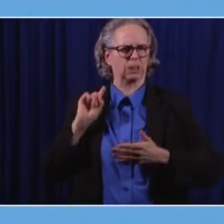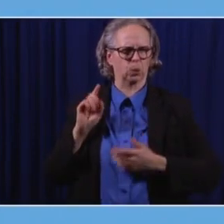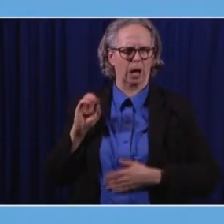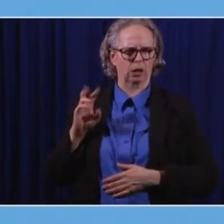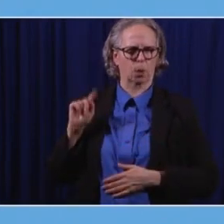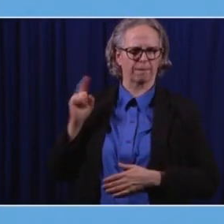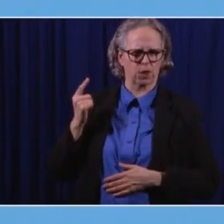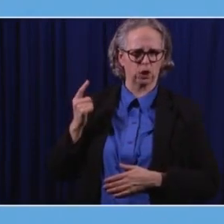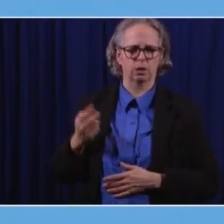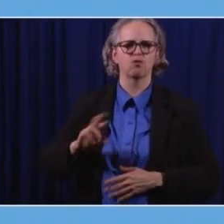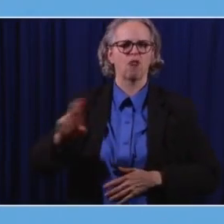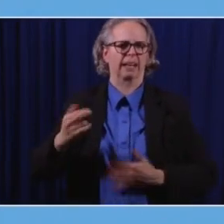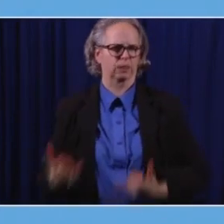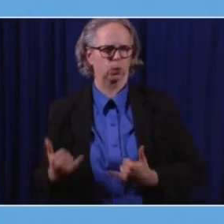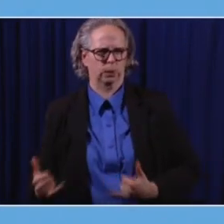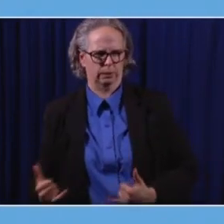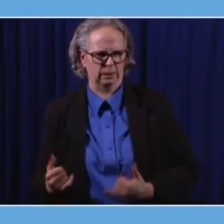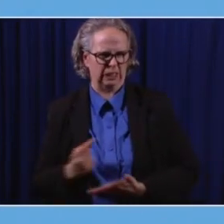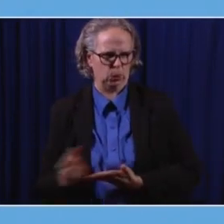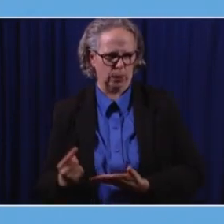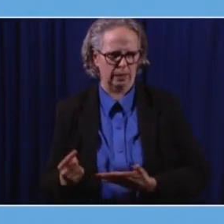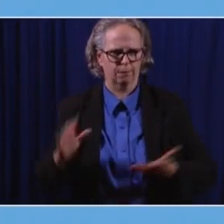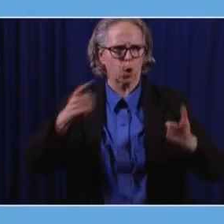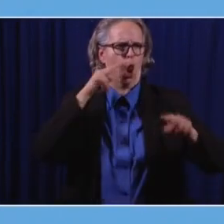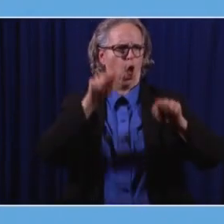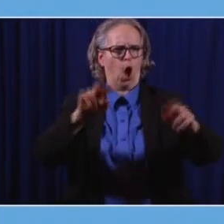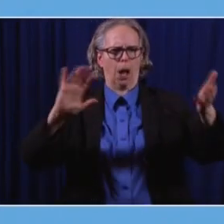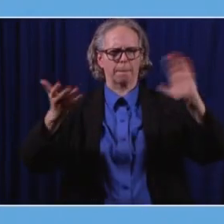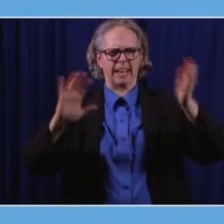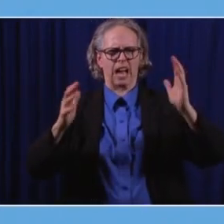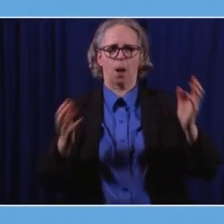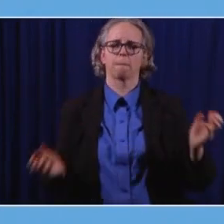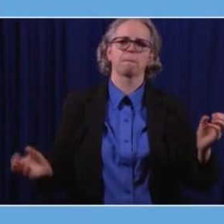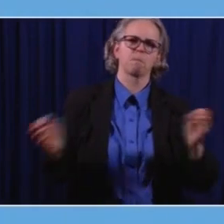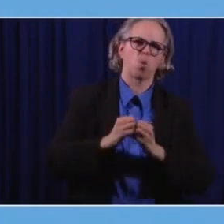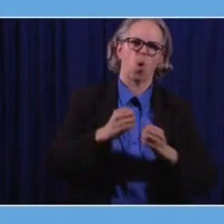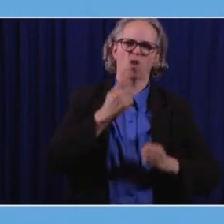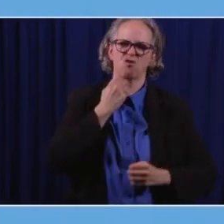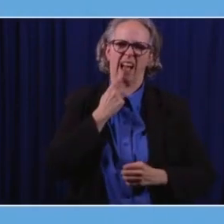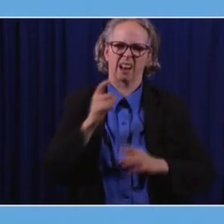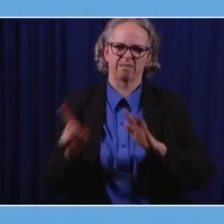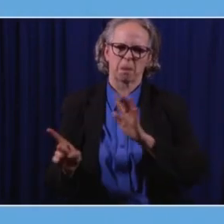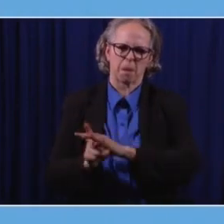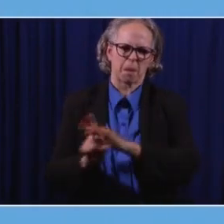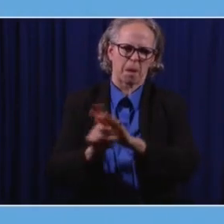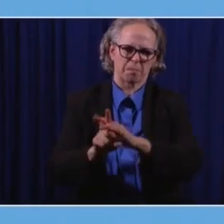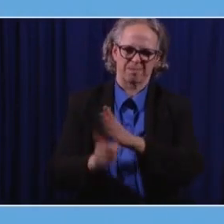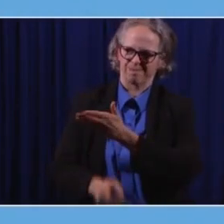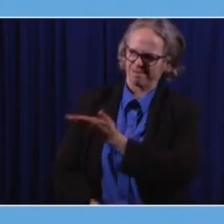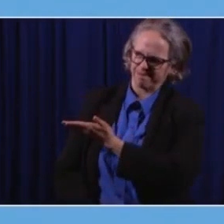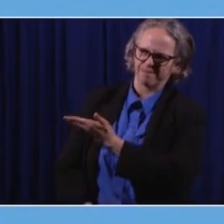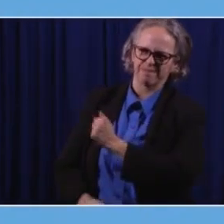getting unfortunately, we're getting a lot more red in there. Eric, let's look at the next slide.